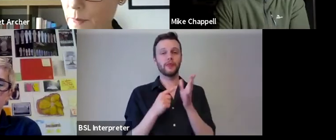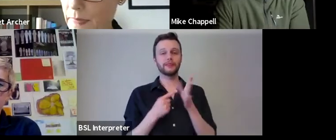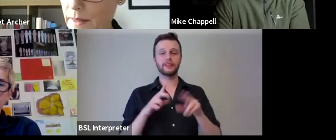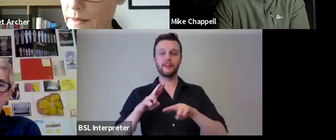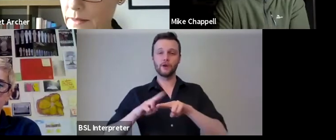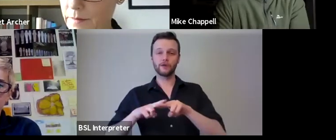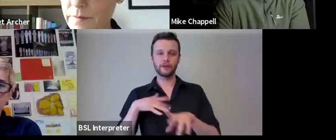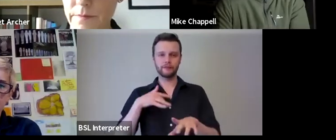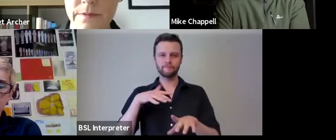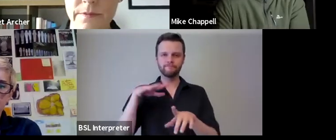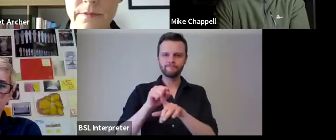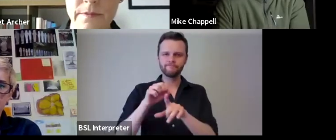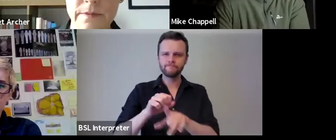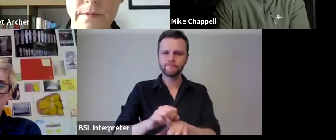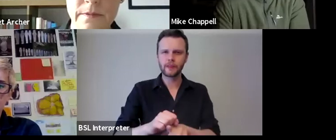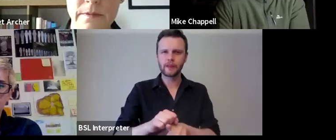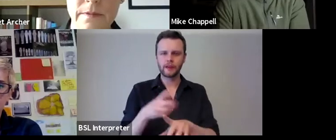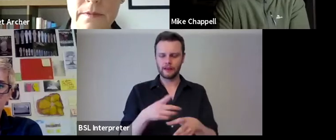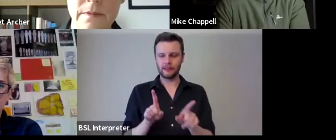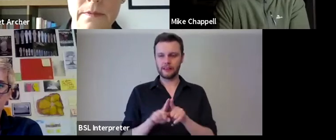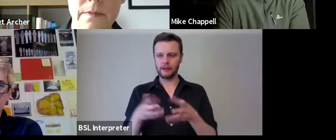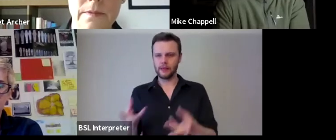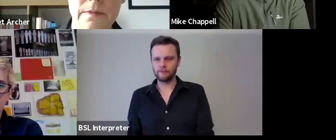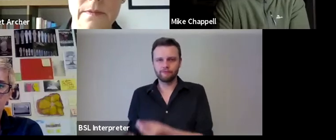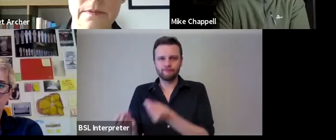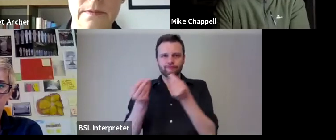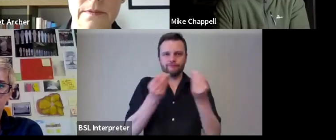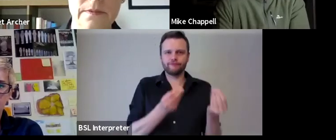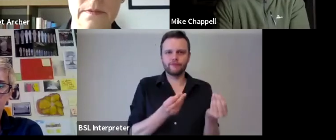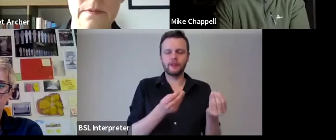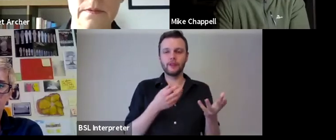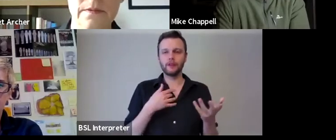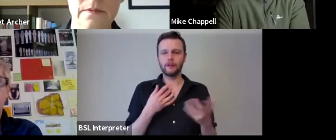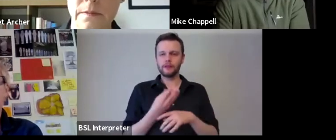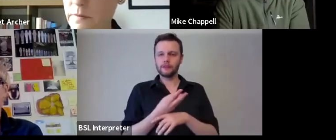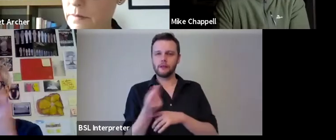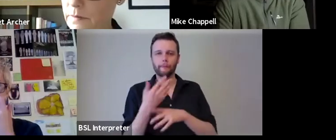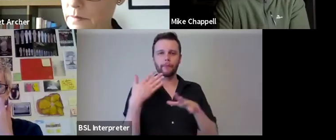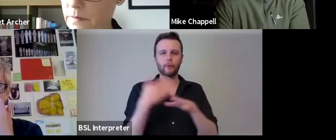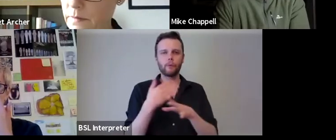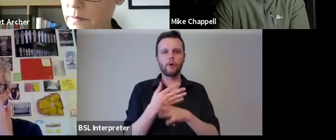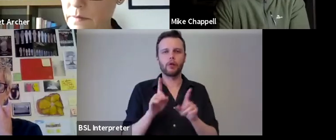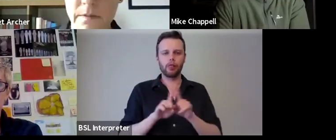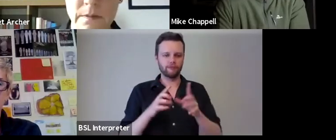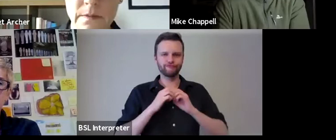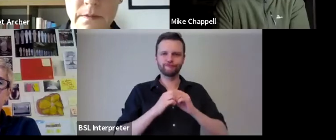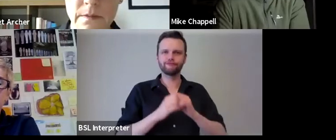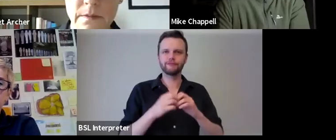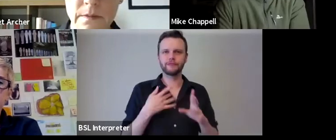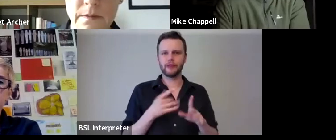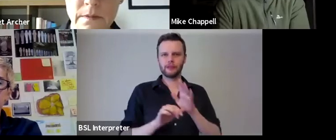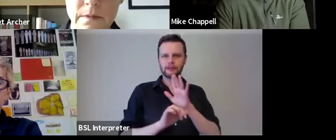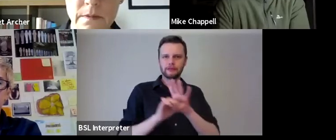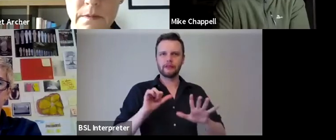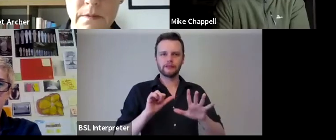and sometimes like I exhume them like an archaeologist, and sometimes I work like as a practitioner, I work like a surgeon who's